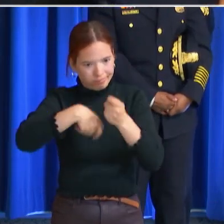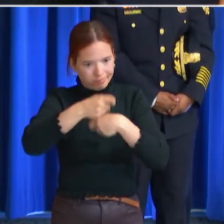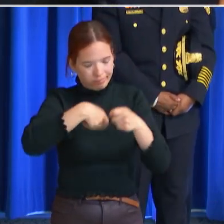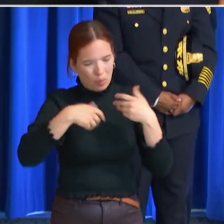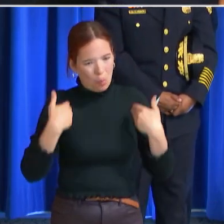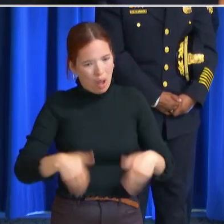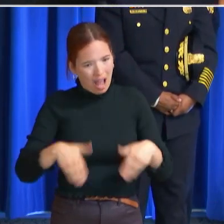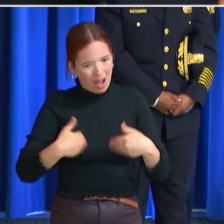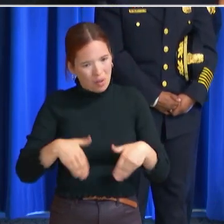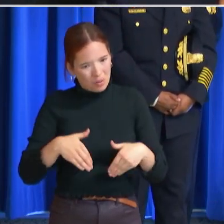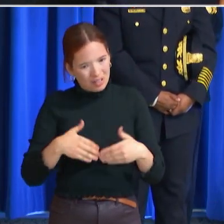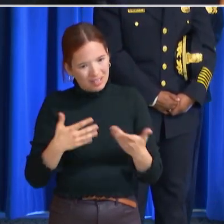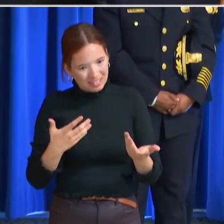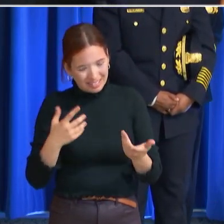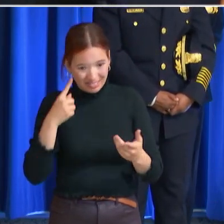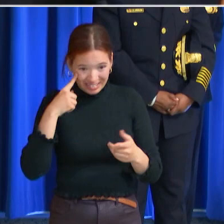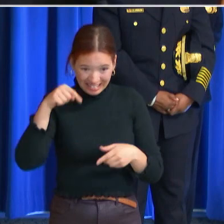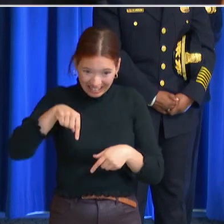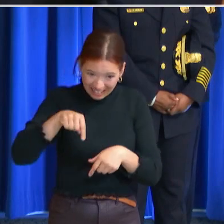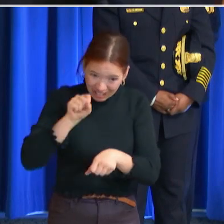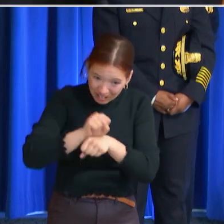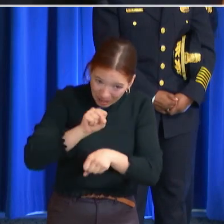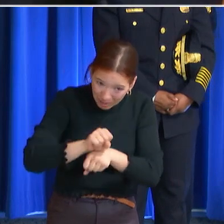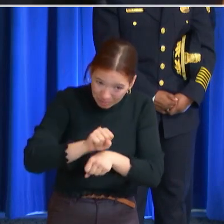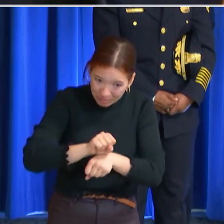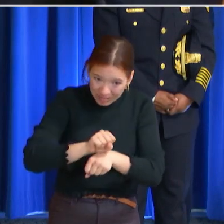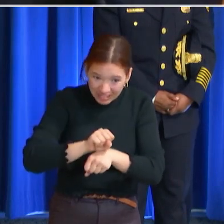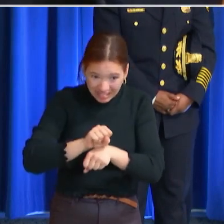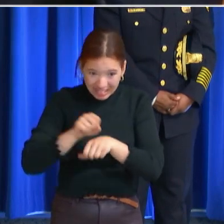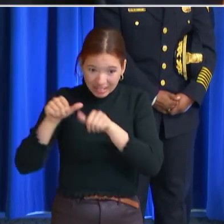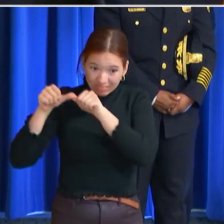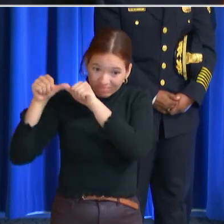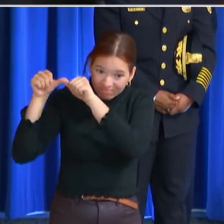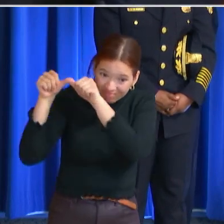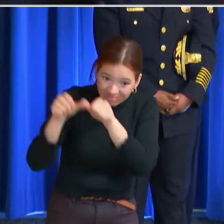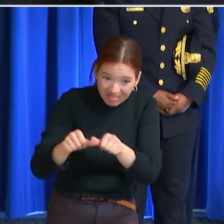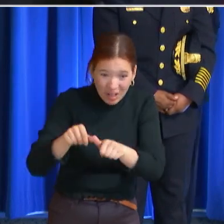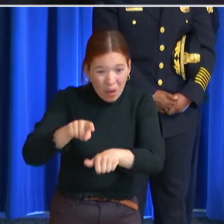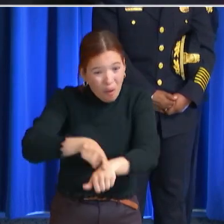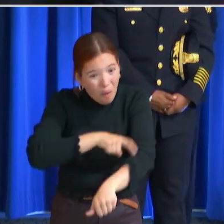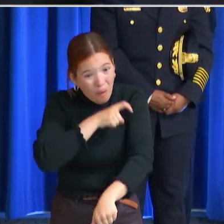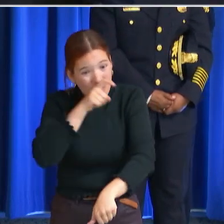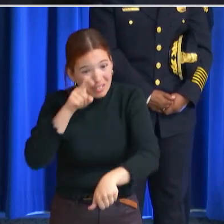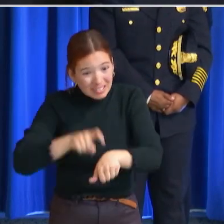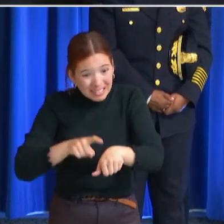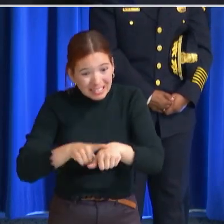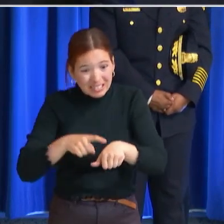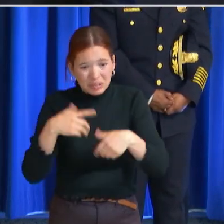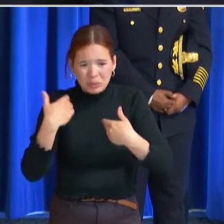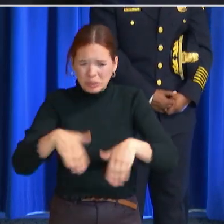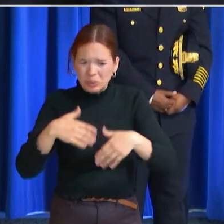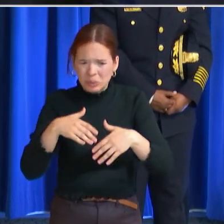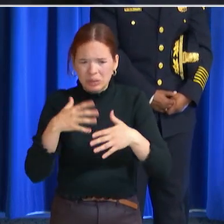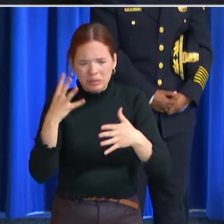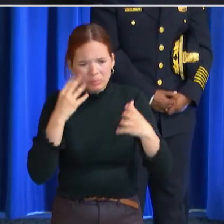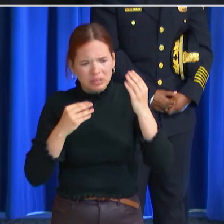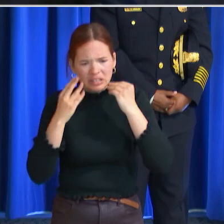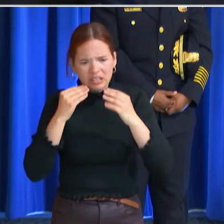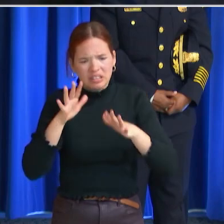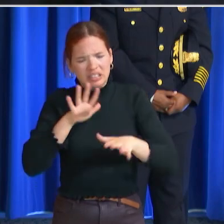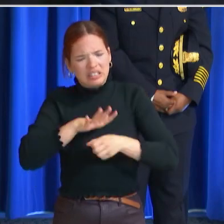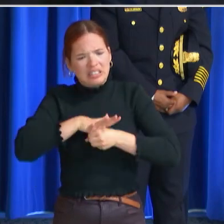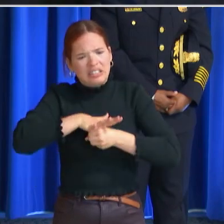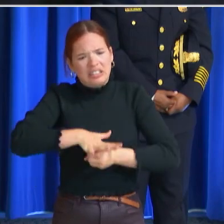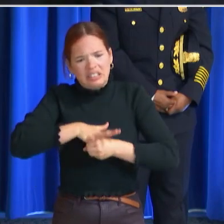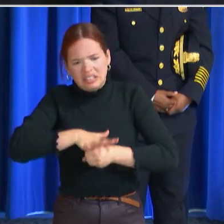to do this for as long as we have, and just kind of, have the experiences that you have, you get to a point where, again, it's like, you know